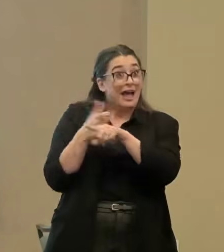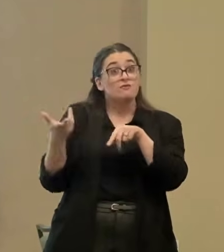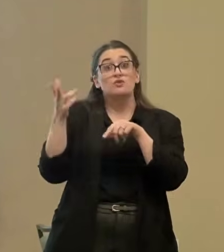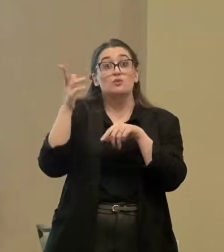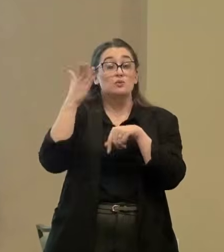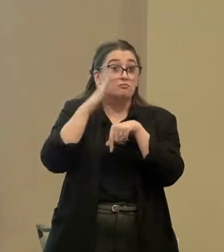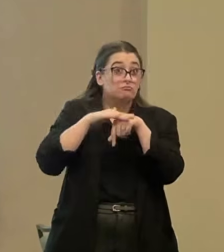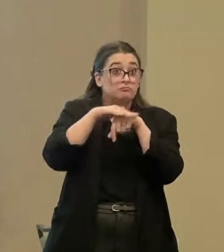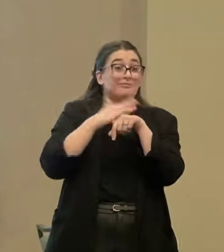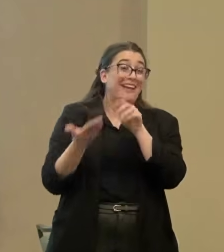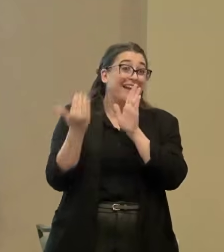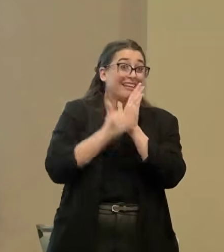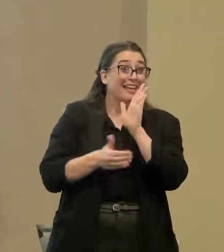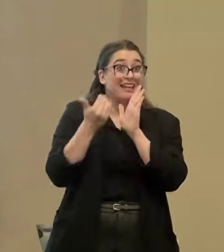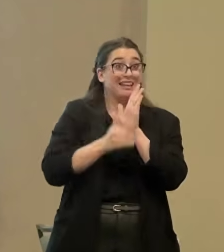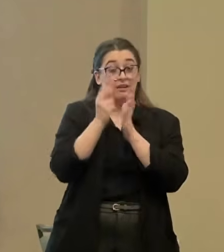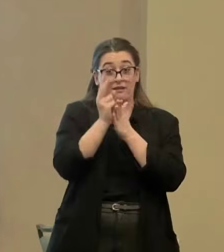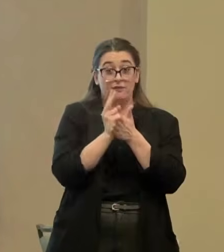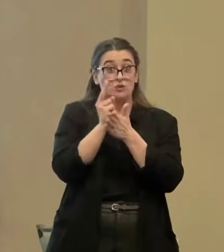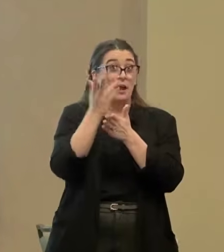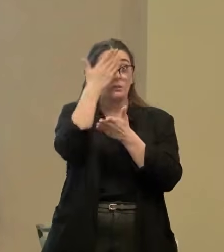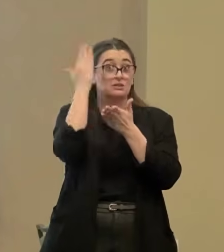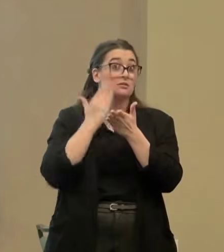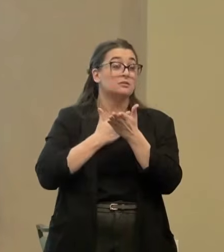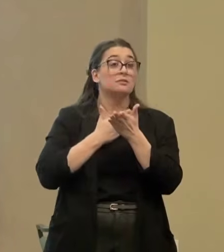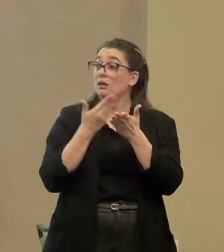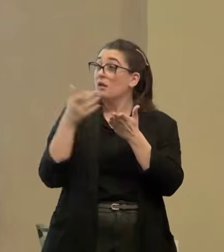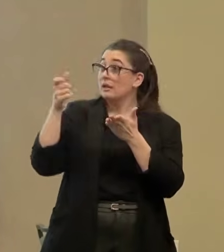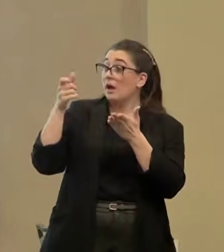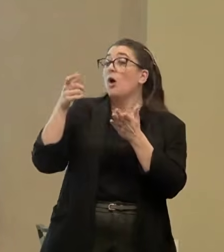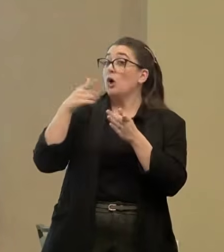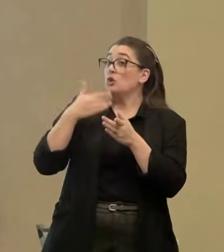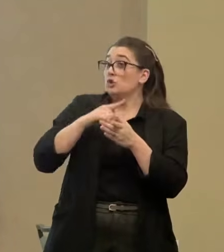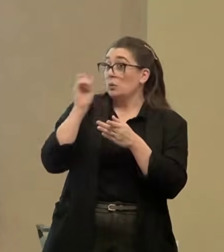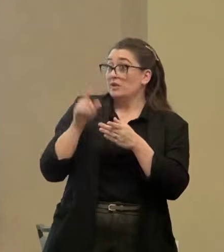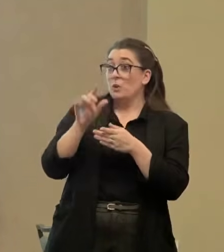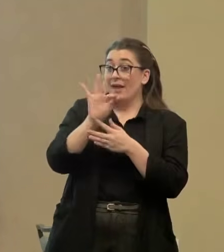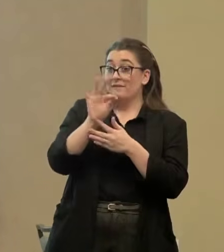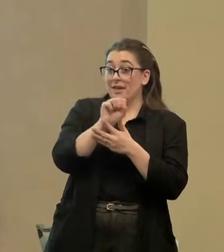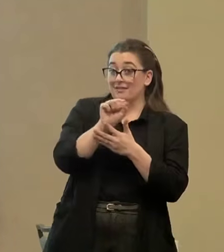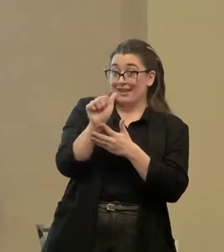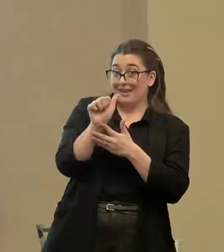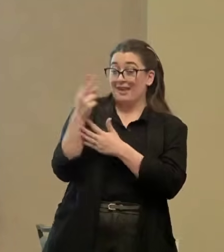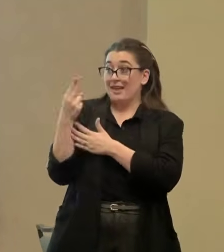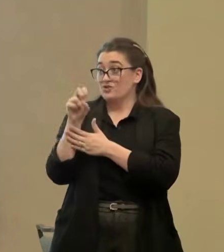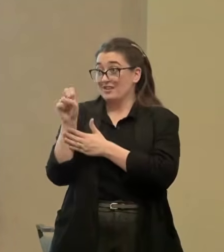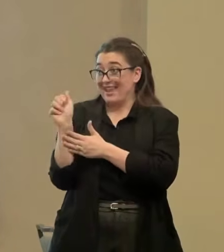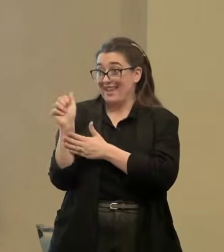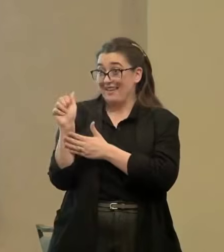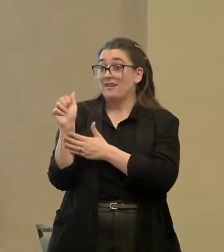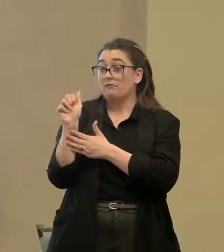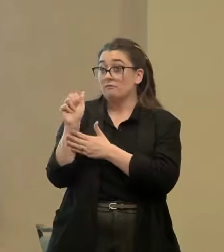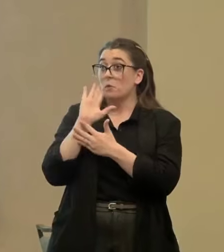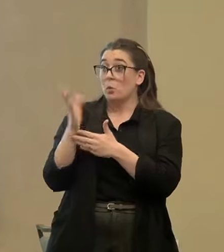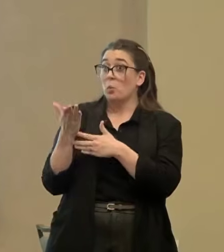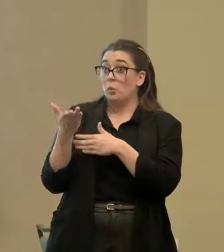it every 2 hours. Yeah, I'm so glad you asked that. So it actually is covered by FSA and HSA plans. I will often tell